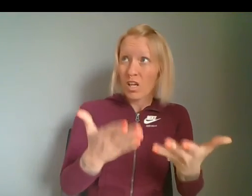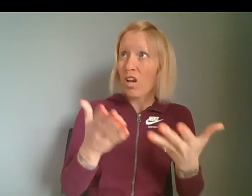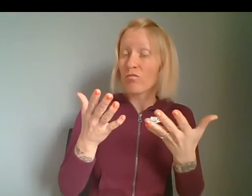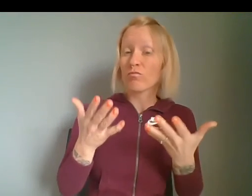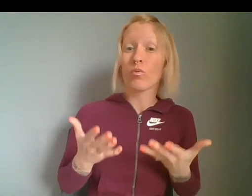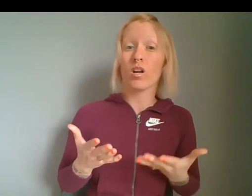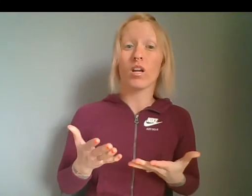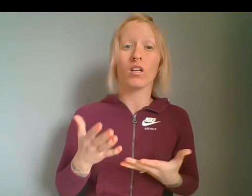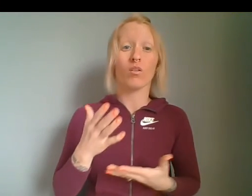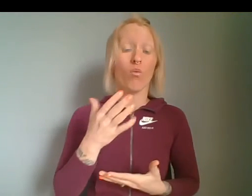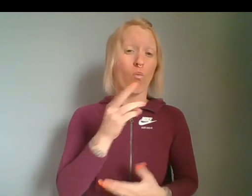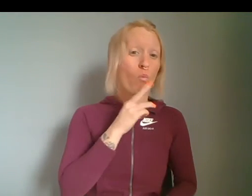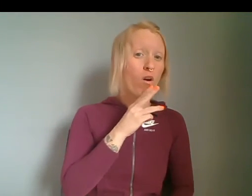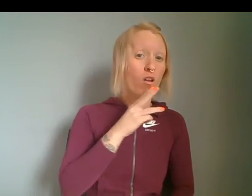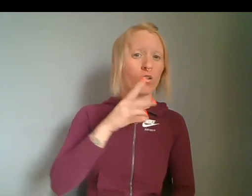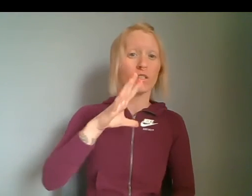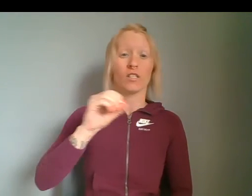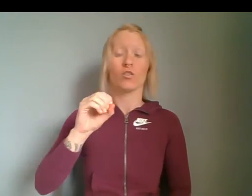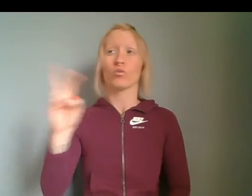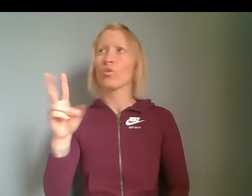needs water and CO2 in the world?